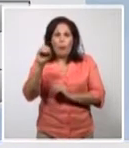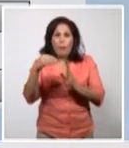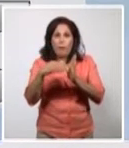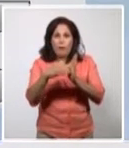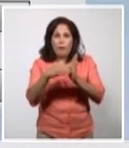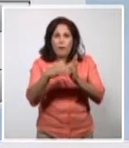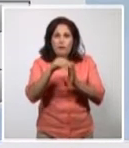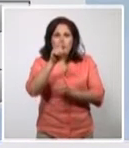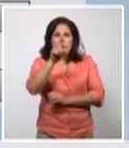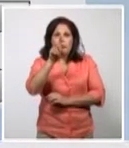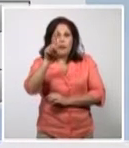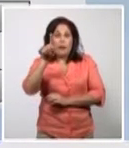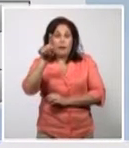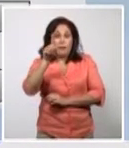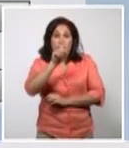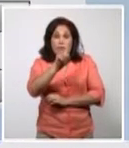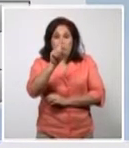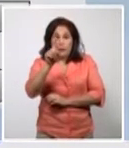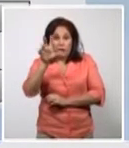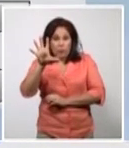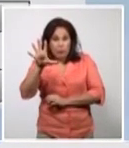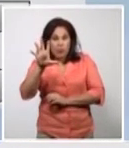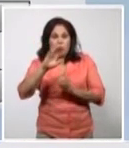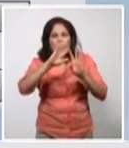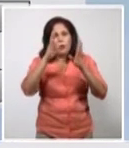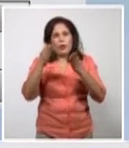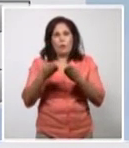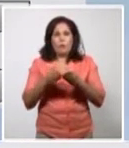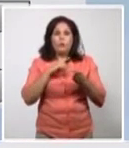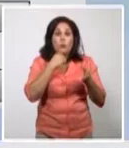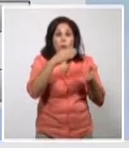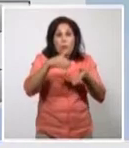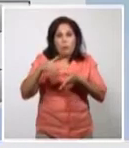302,115 deaths in the world, for a lethality of